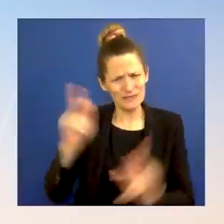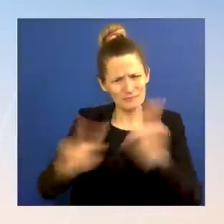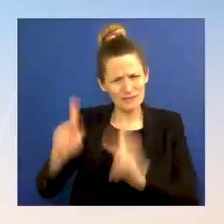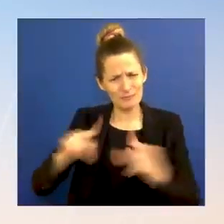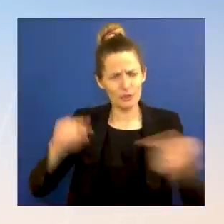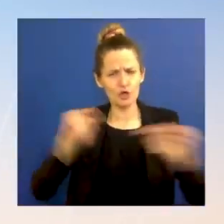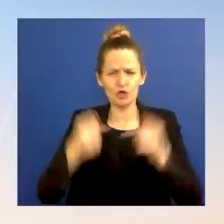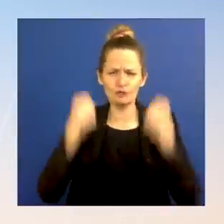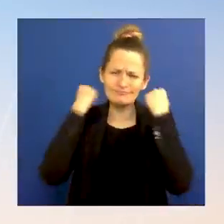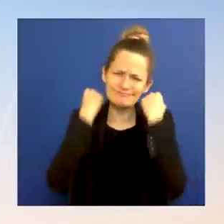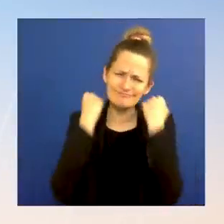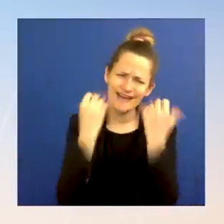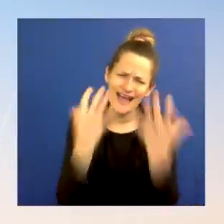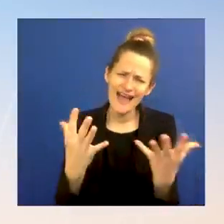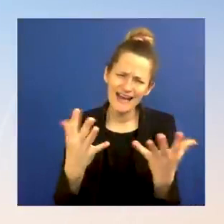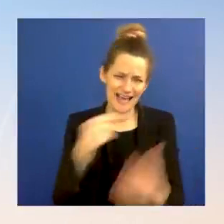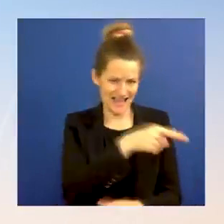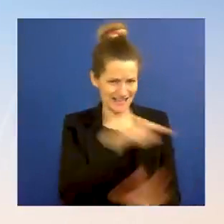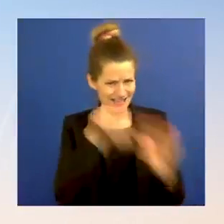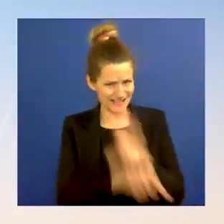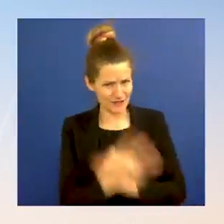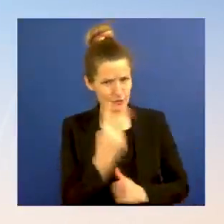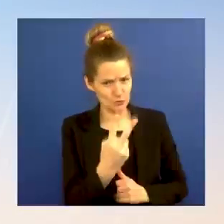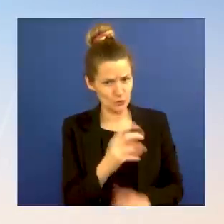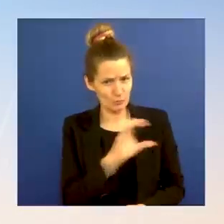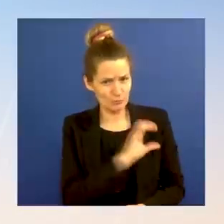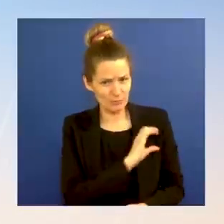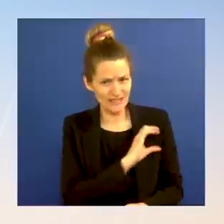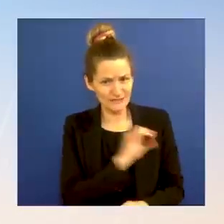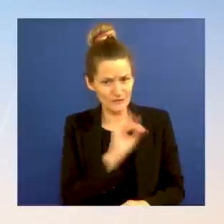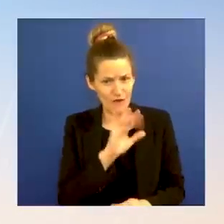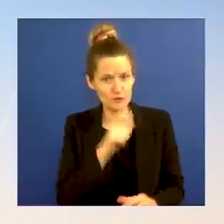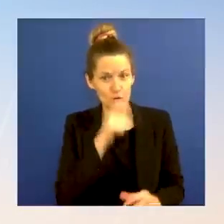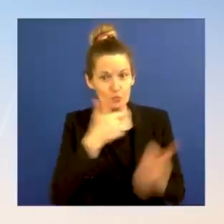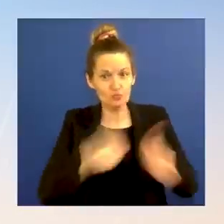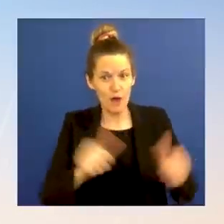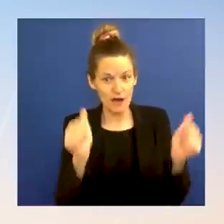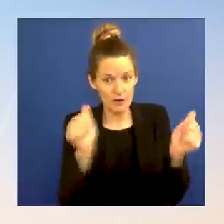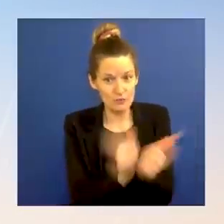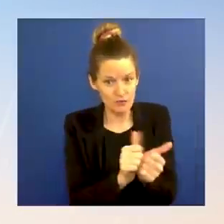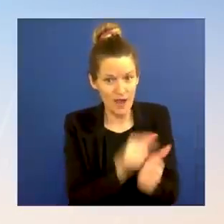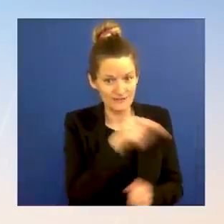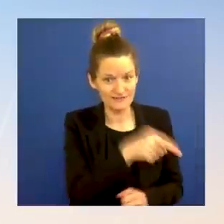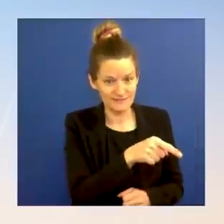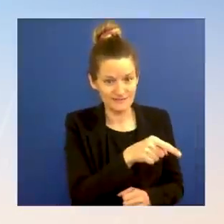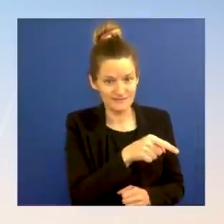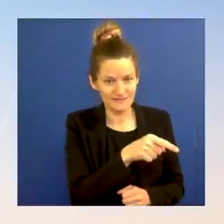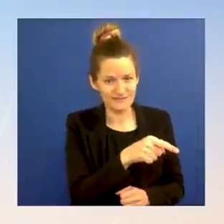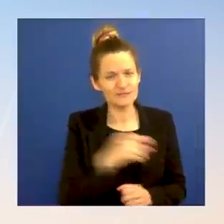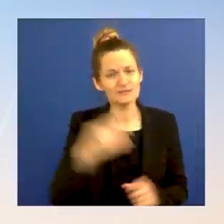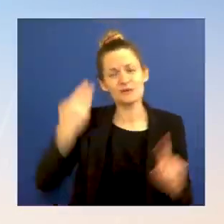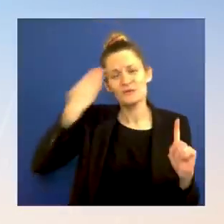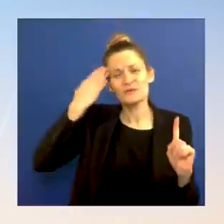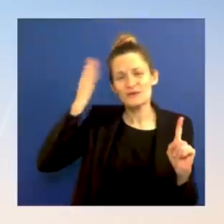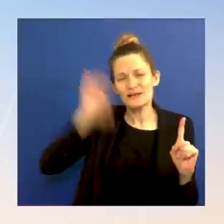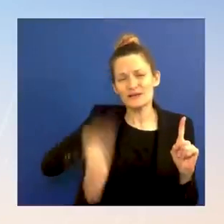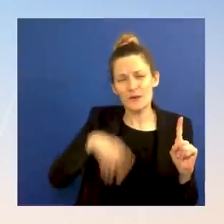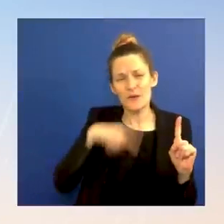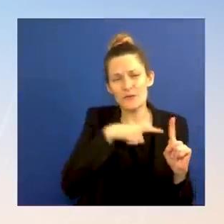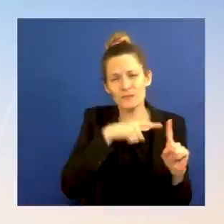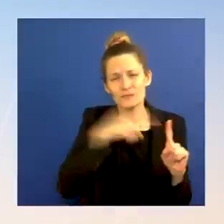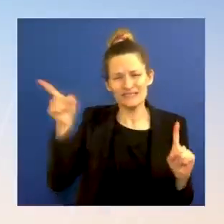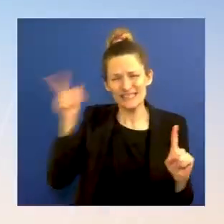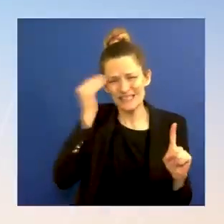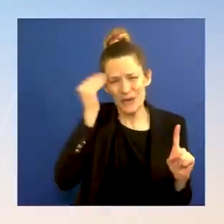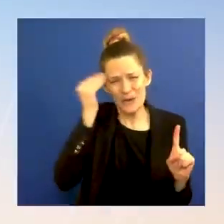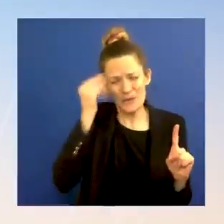bring him and his brother to justice. And he knows the deep pain that his crime caused. As the president said at the one-year commemoration of the bombing,